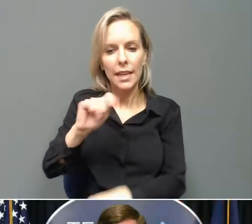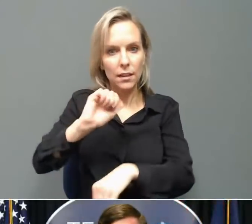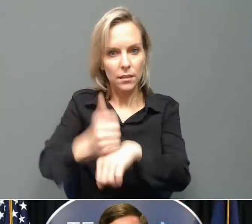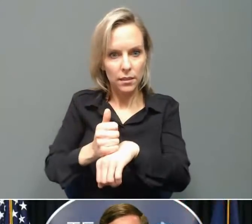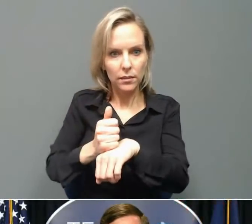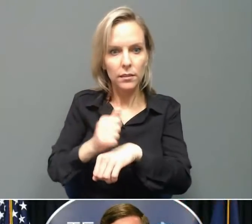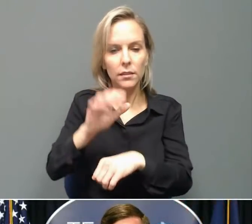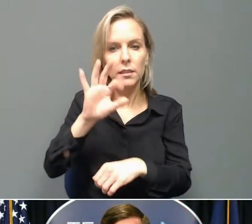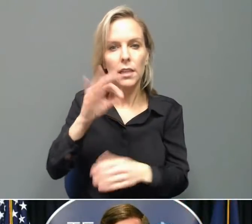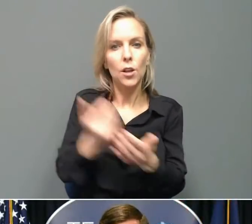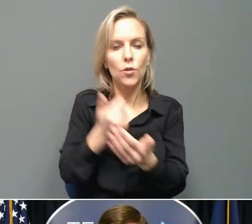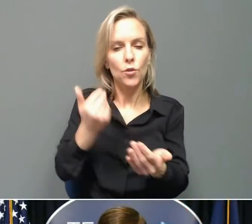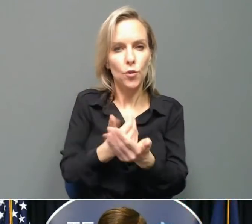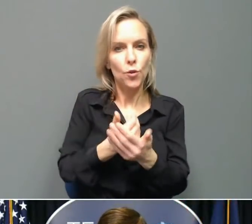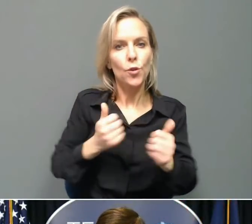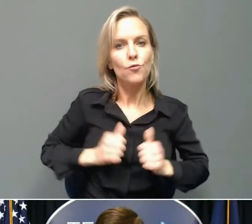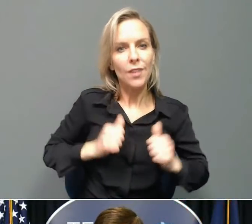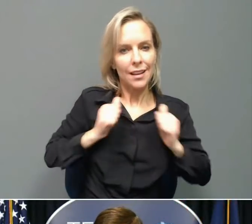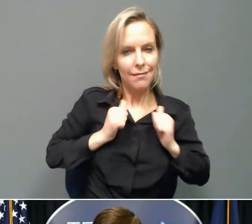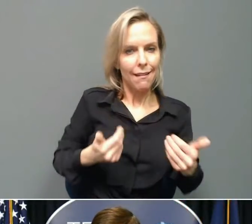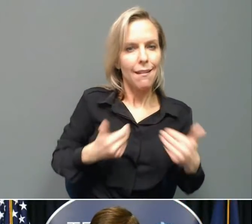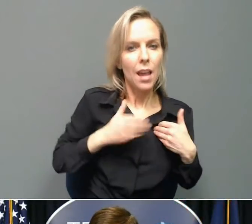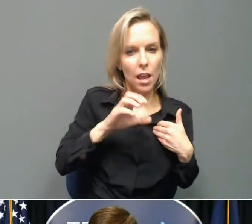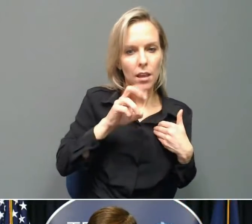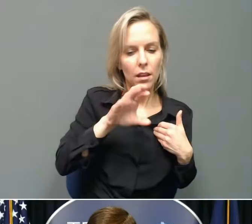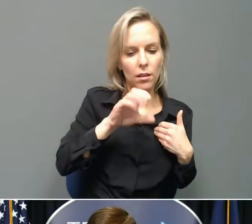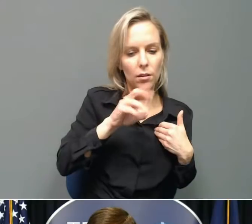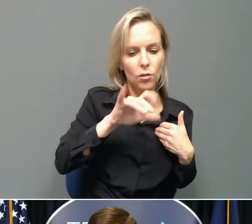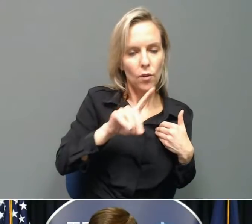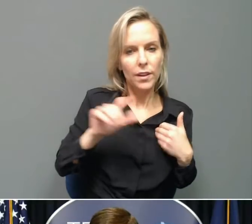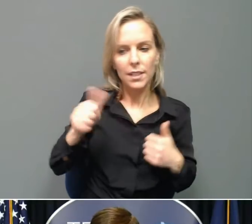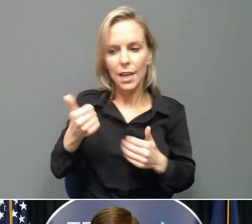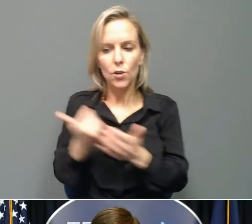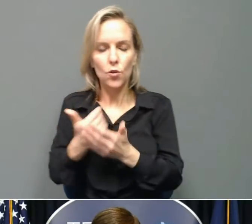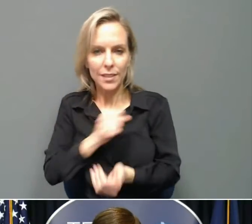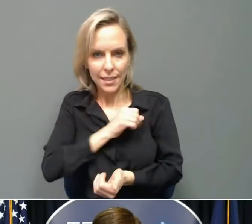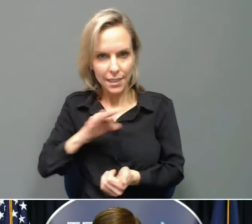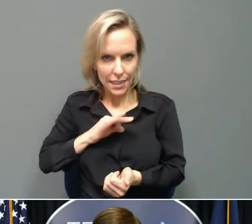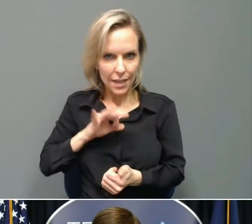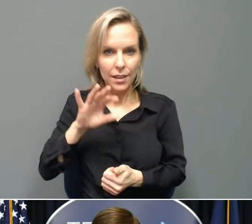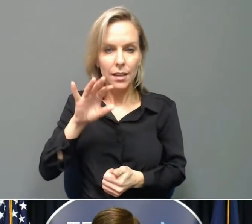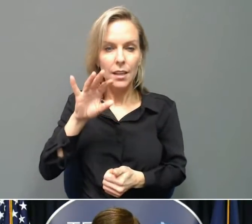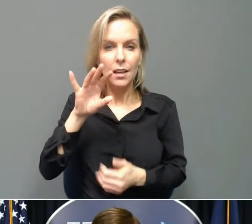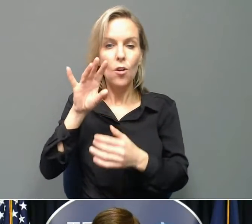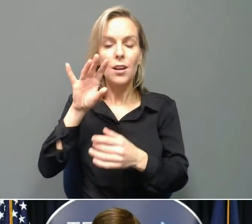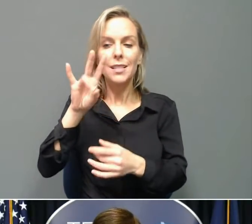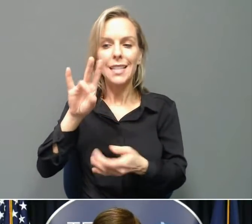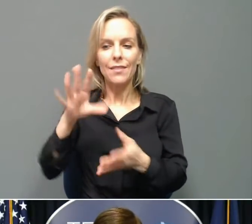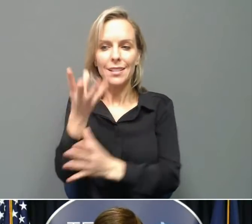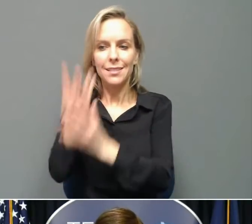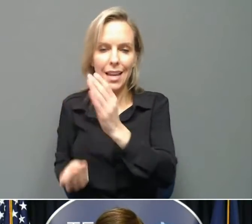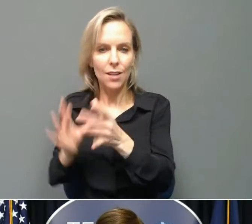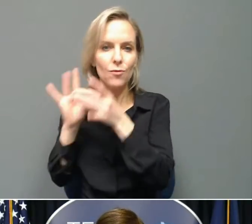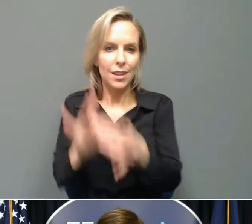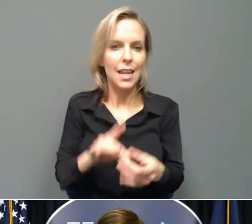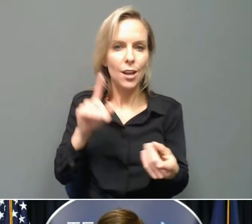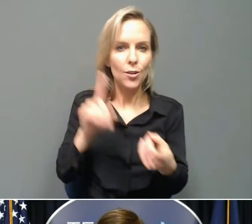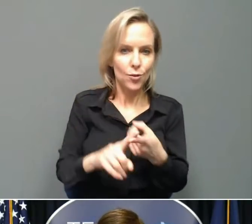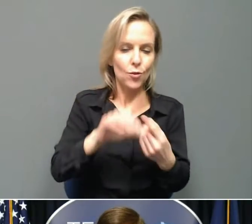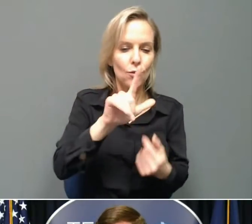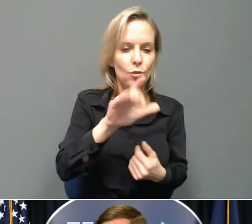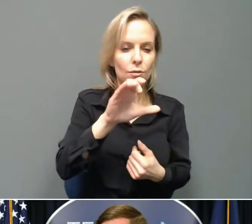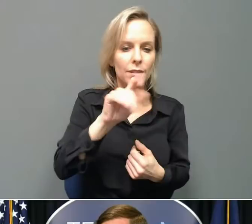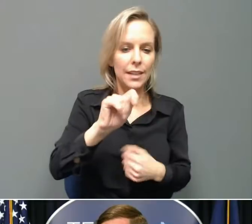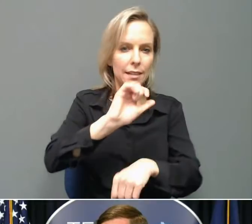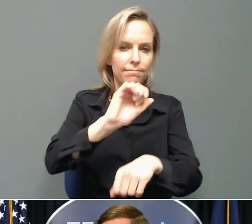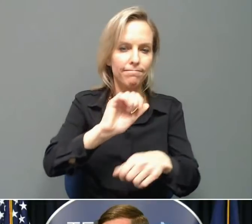residents testing positive, 10 new staff, 7 new deaths attributable to long-term care settings.